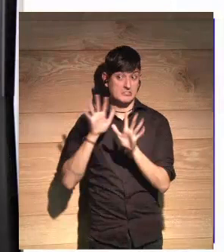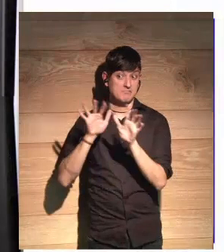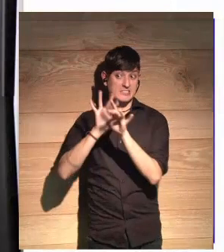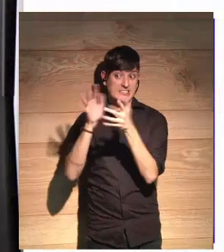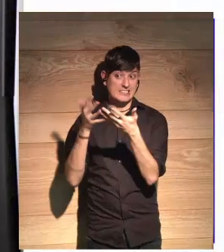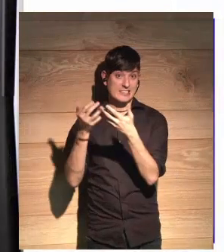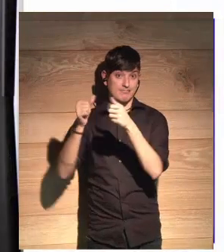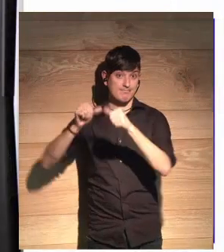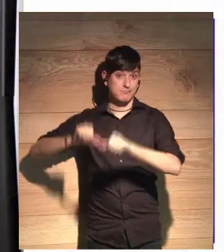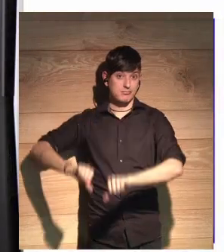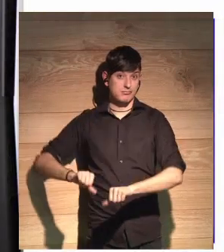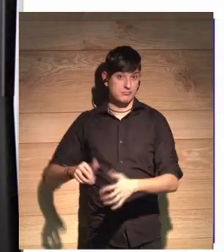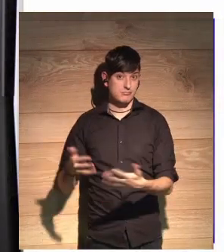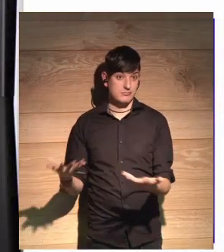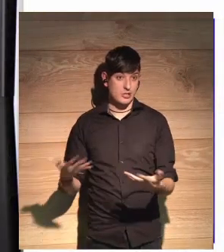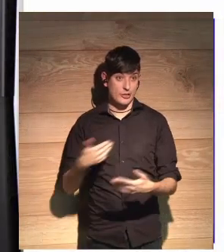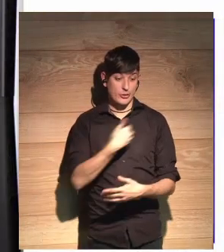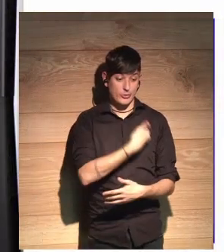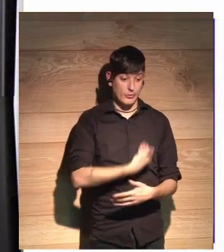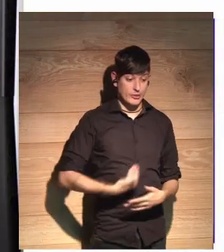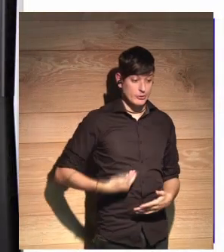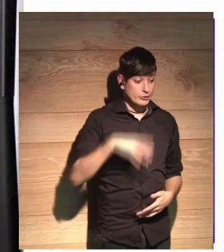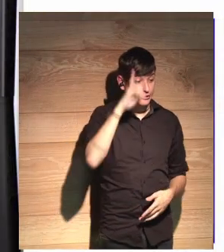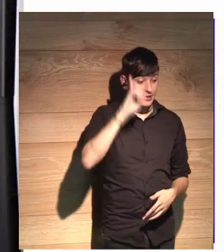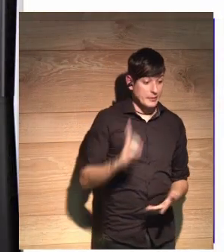did not know whether their pets were alive or dead.